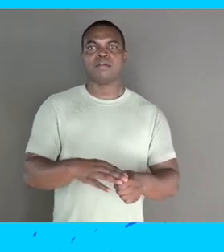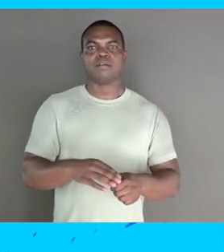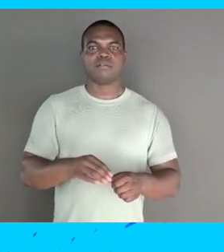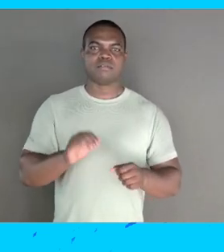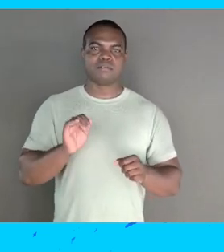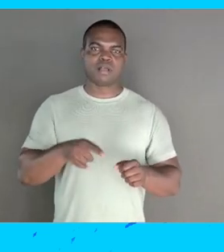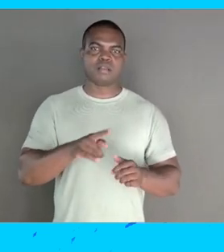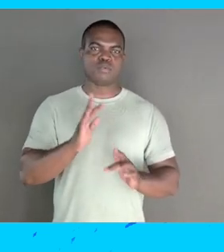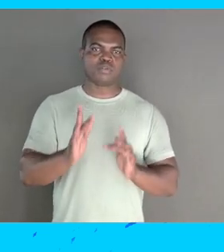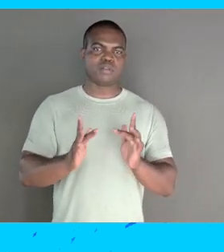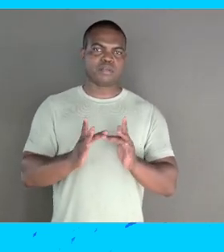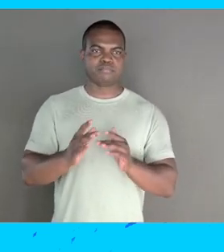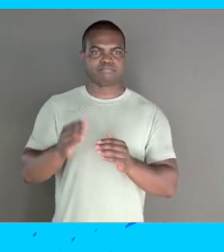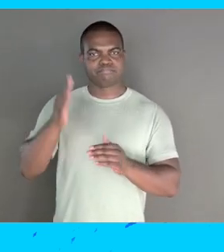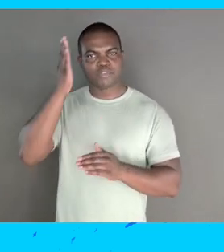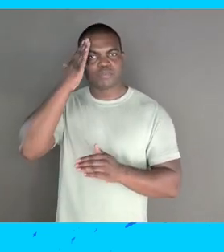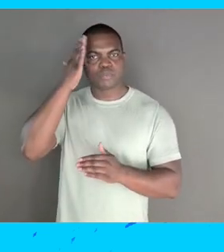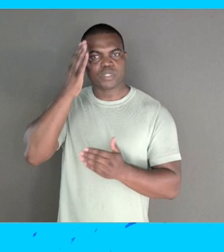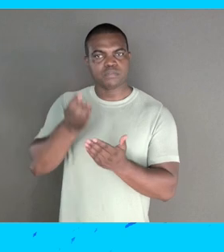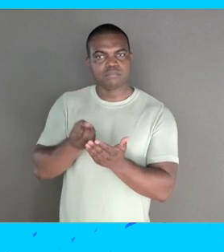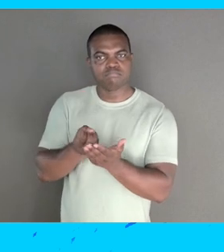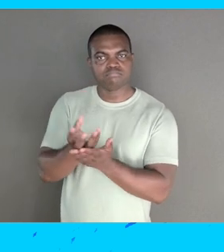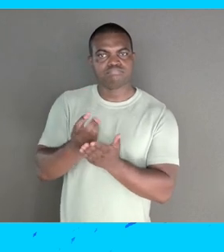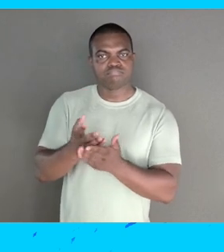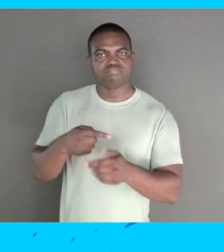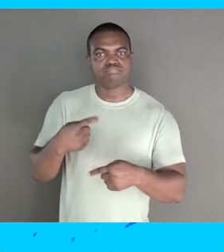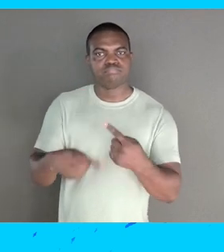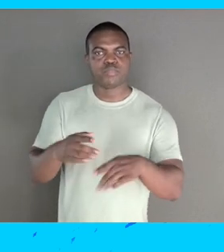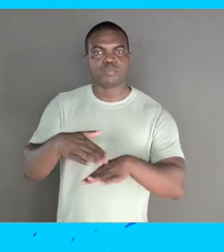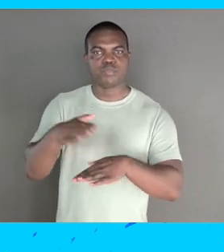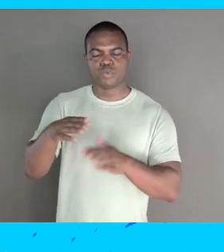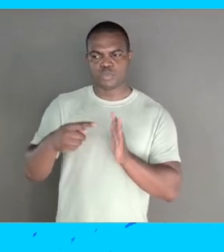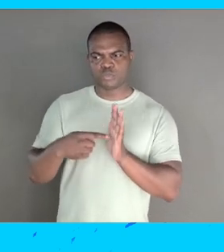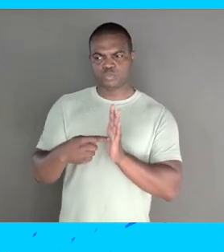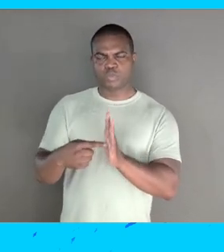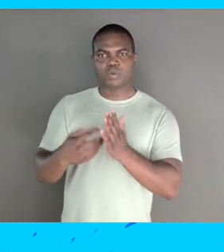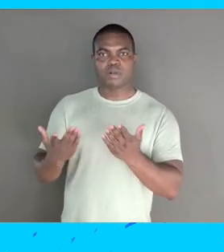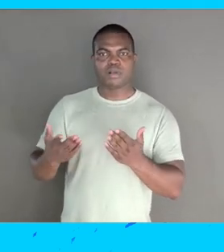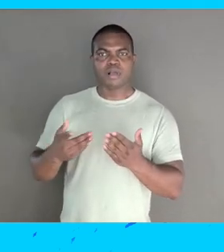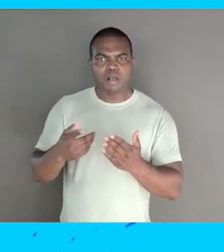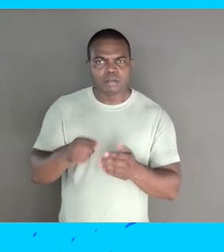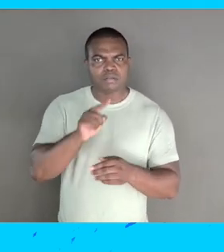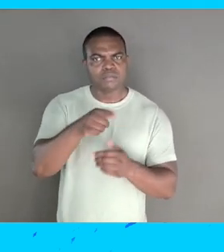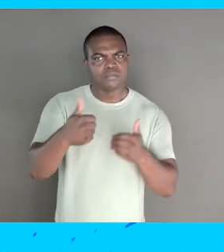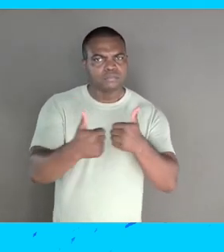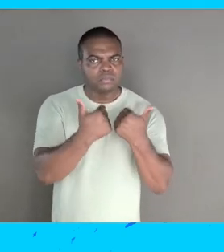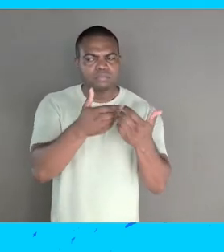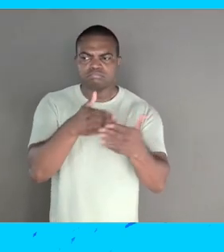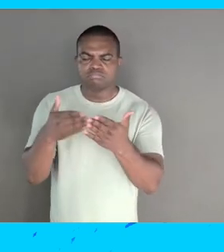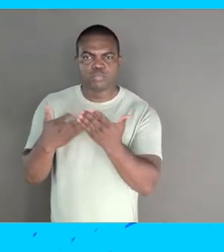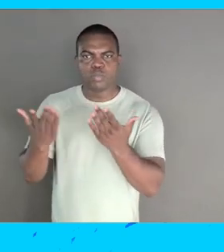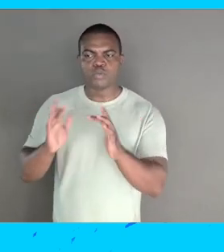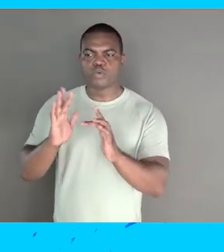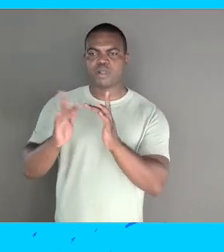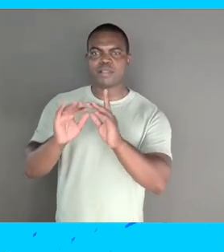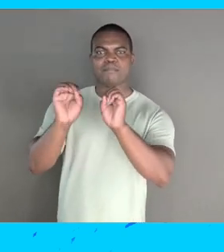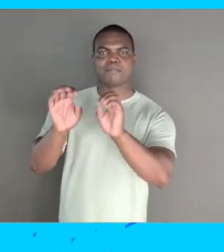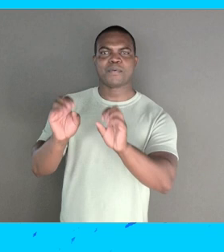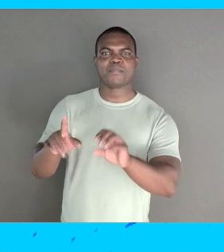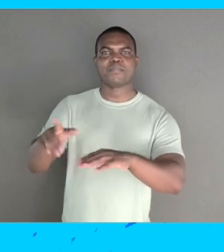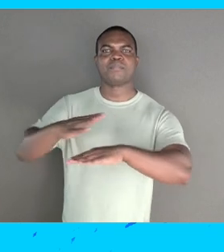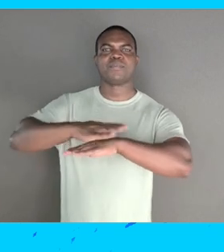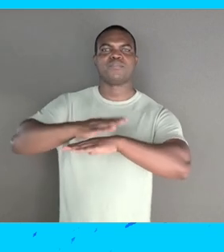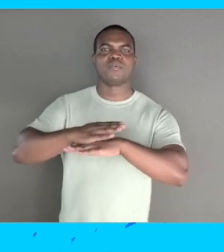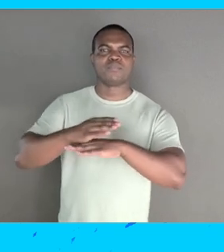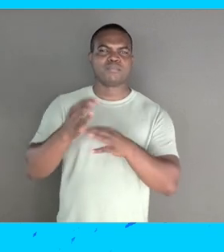about the problems that the LGBTQI community faces, what it is that they're fighting for, and dispel again those narratives that